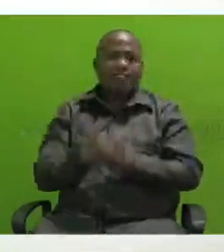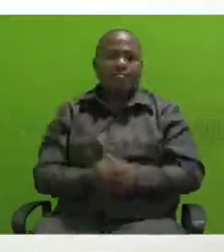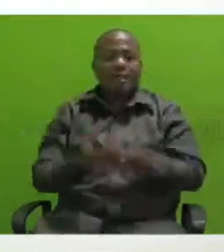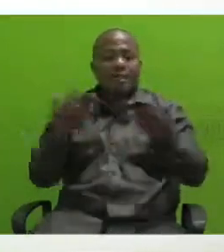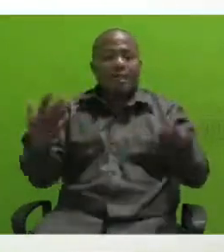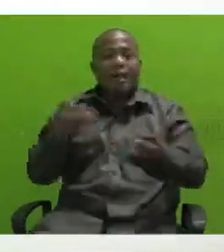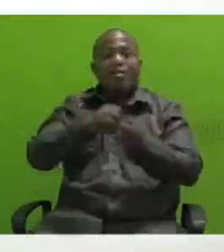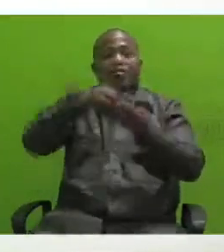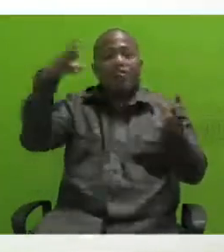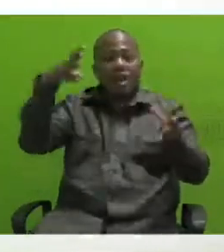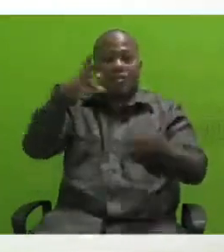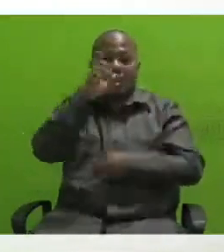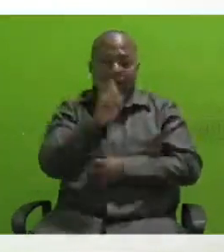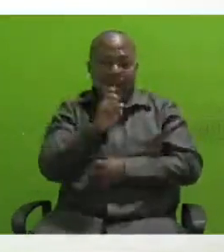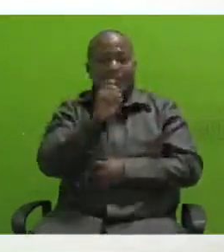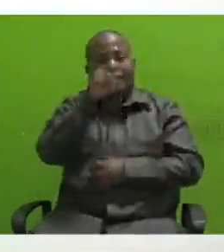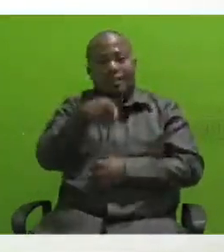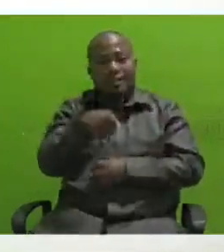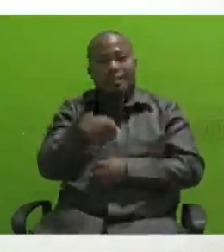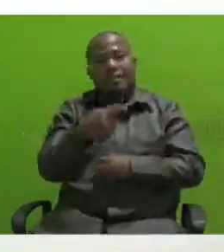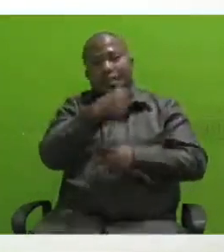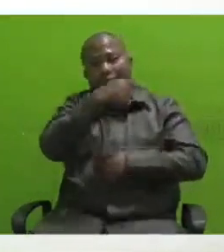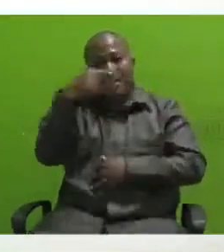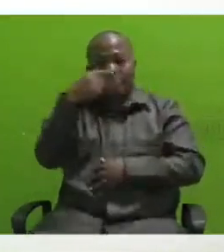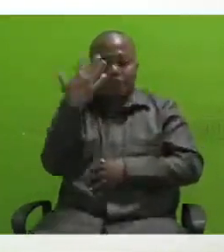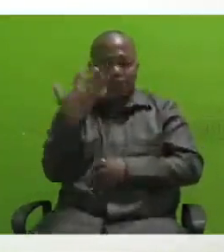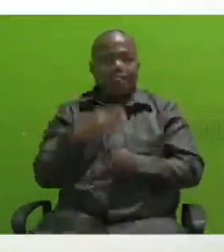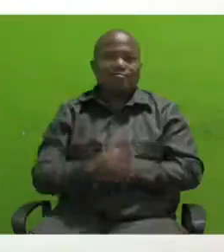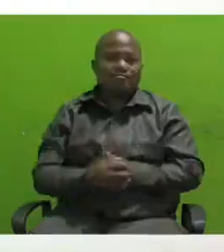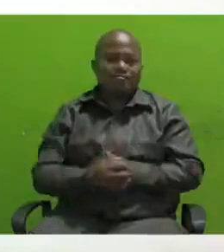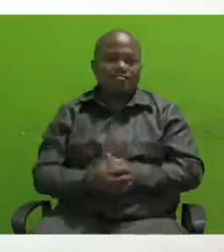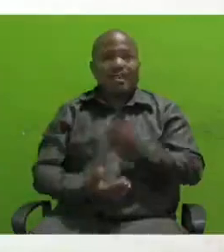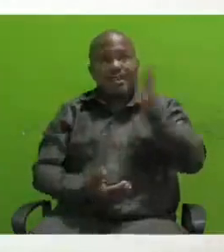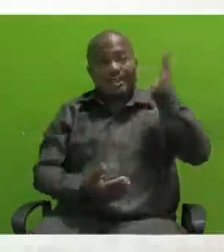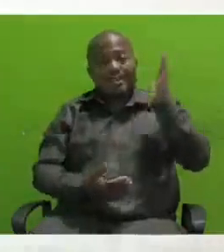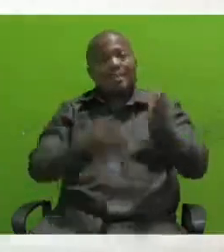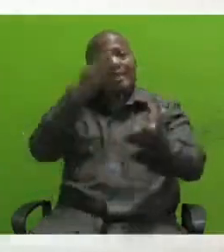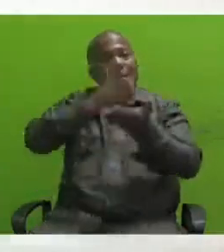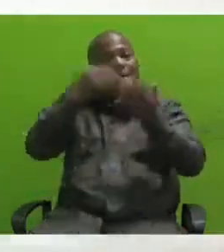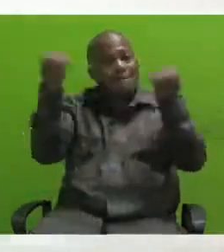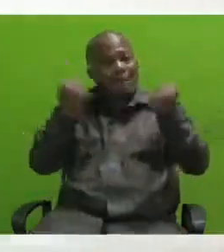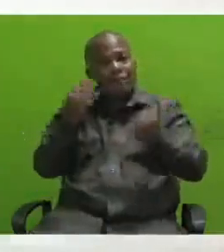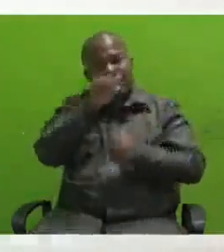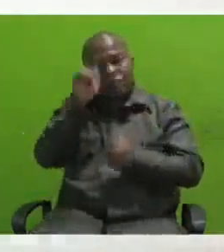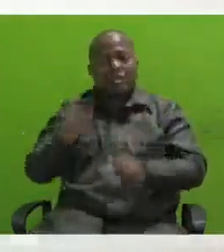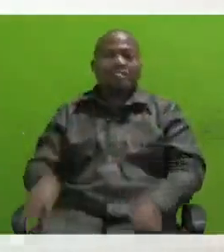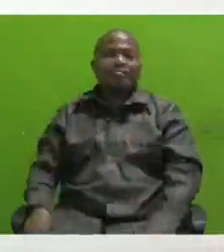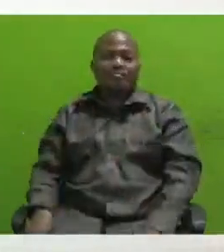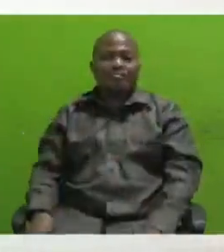is negative 5. So this is a perfect square. So we are supposed to add